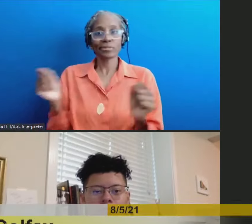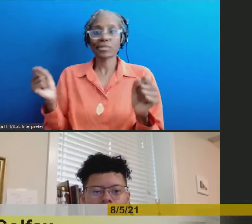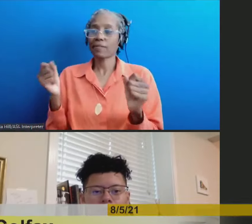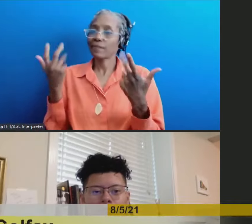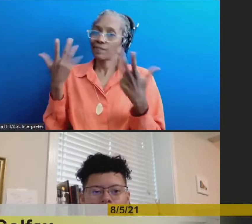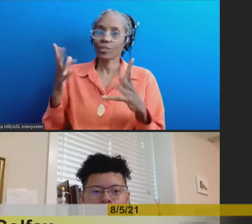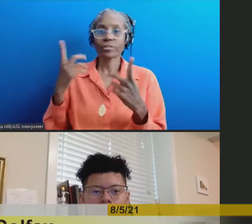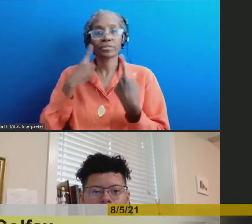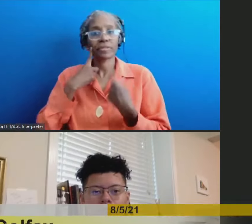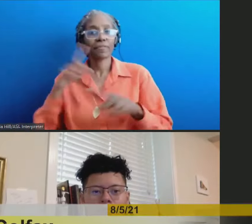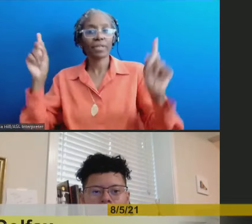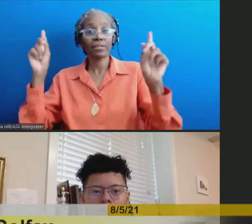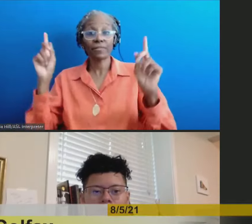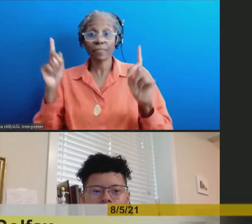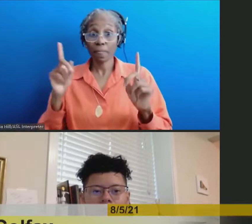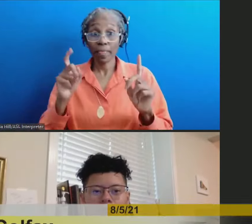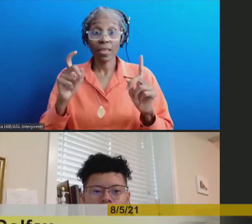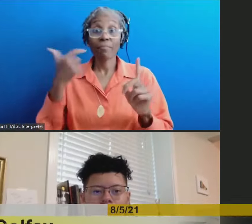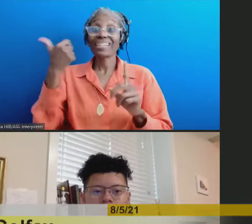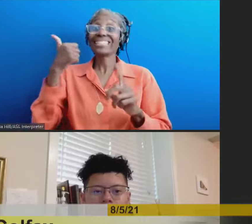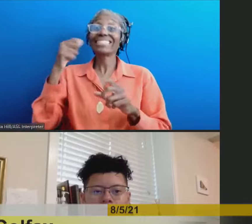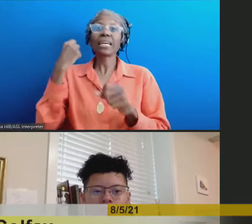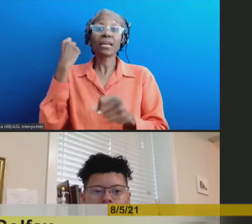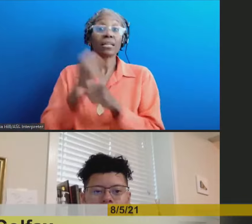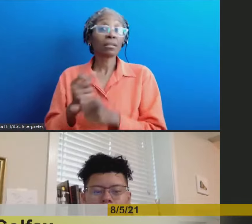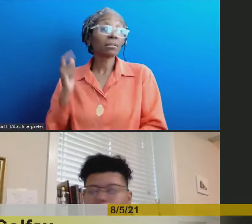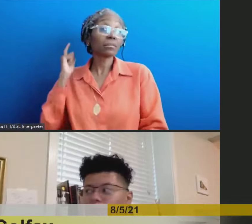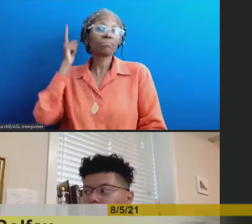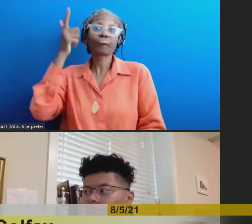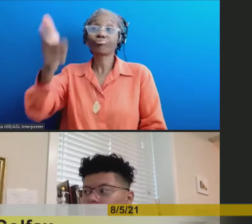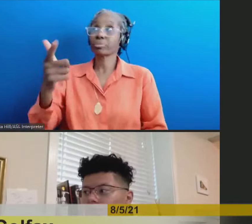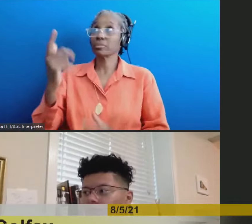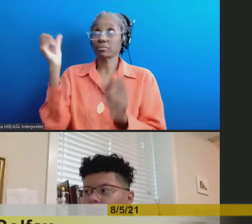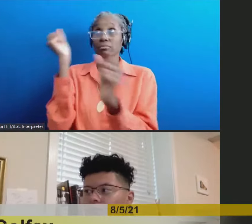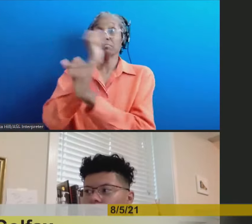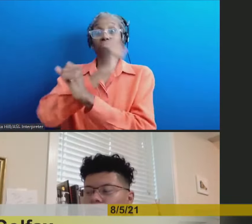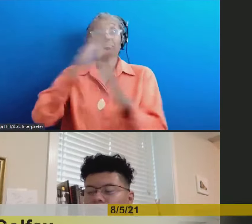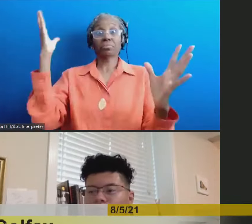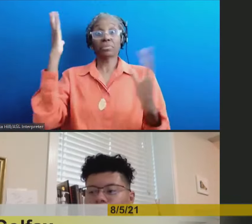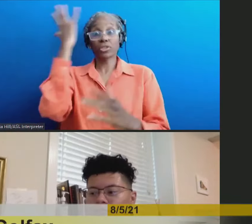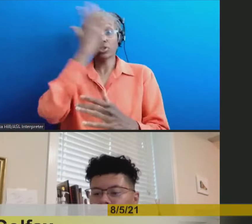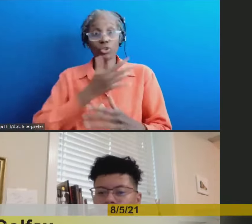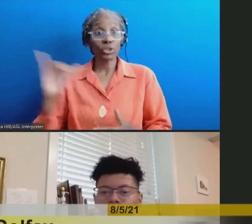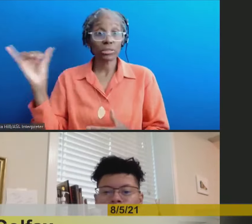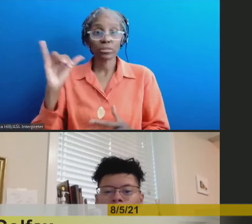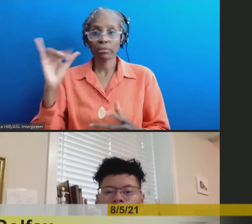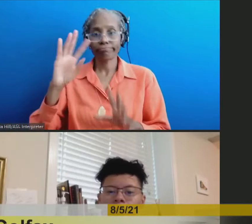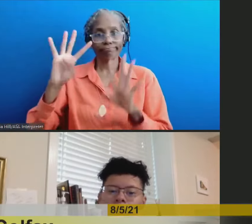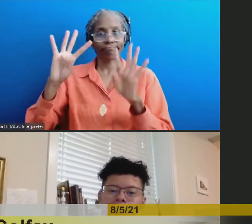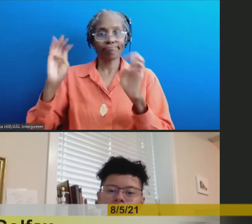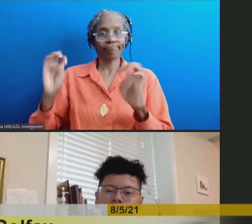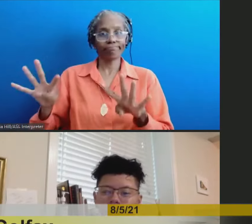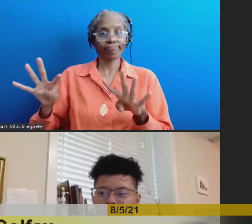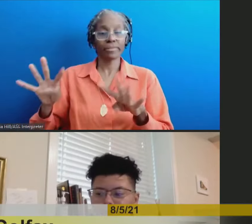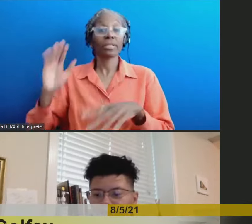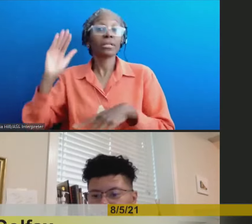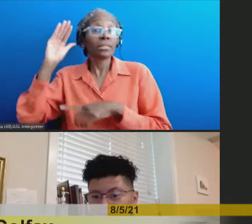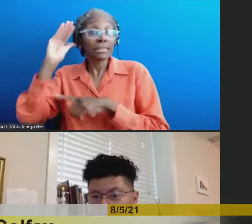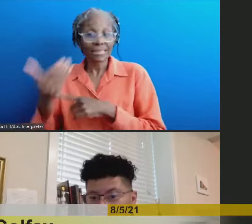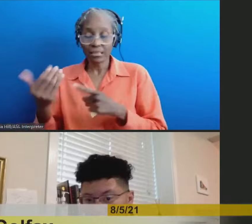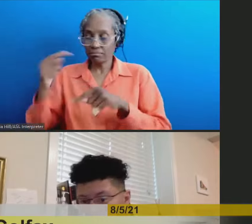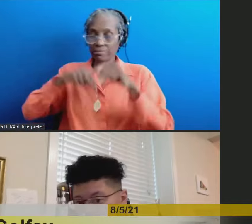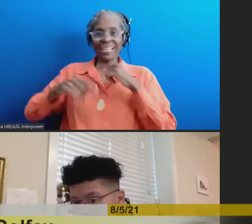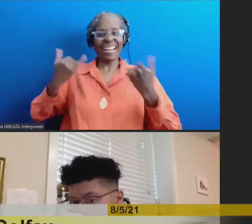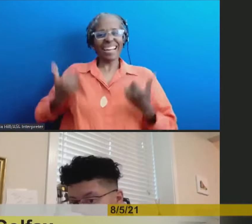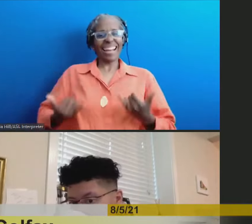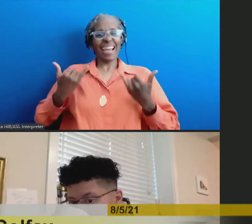We obviously don't know 10 years out from now what the effects will be, but all indications are that these